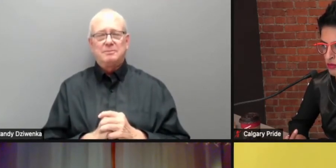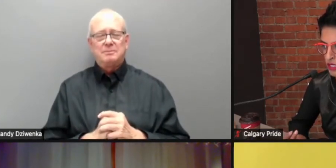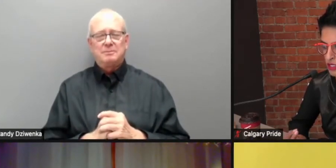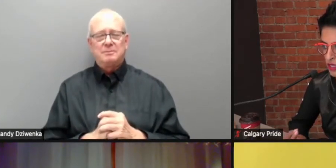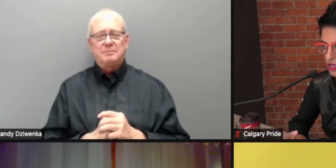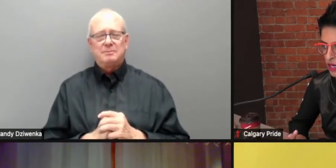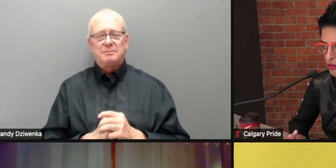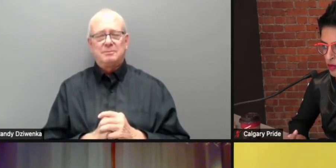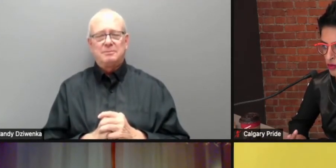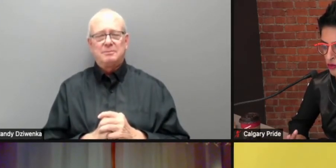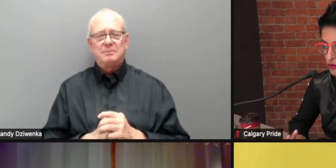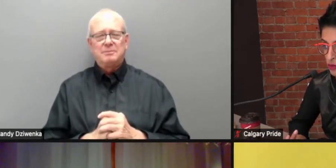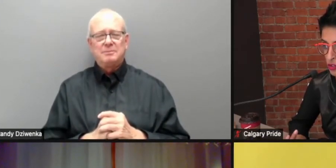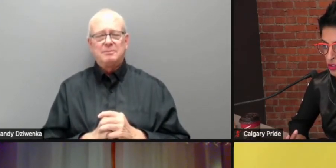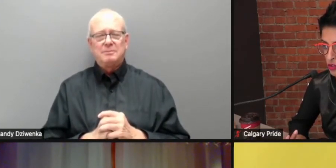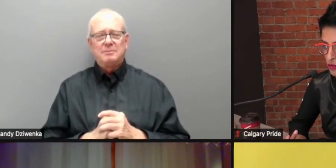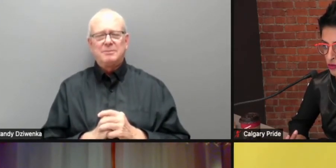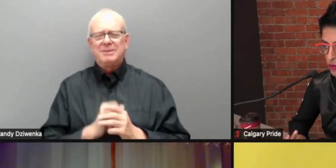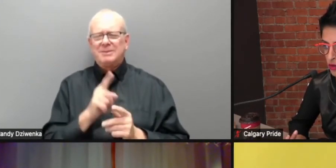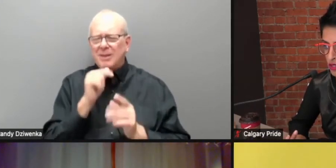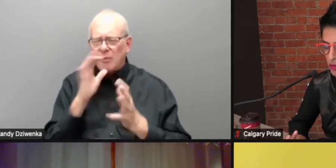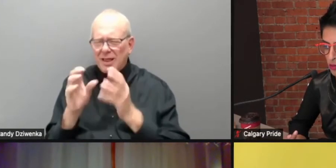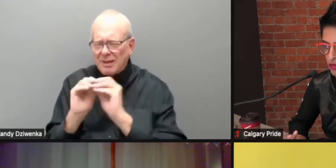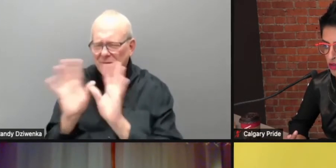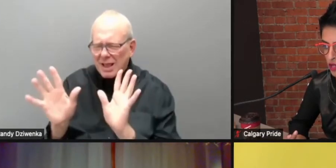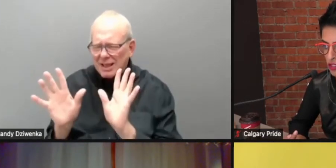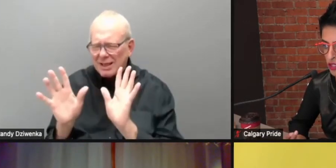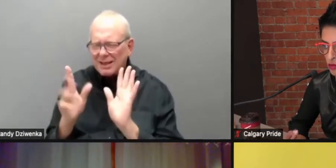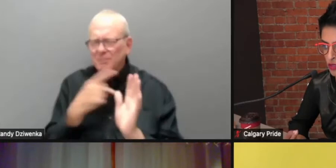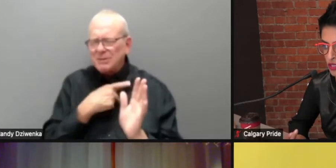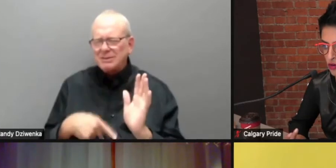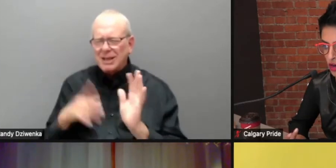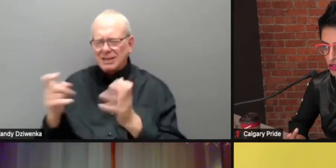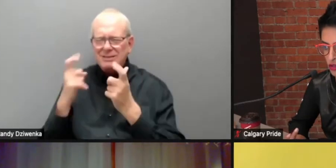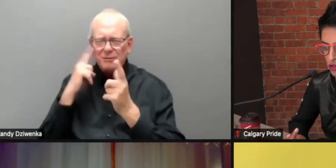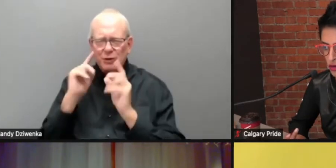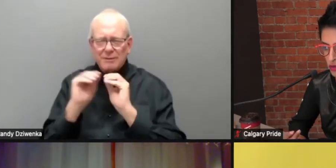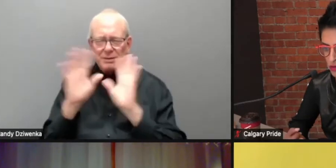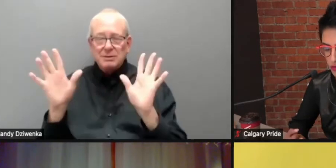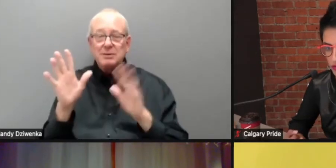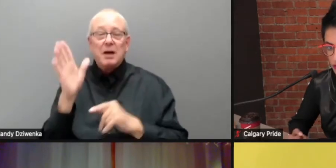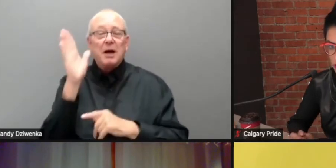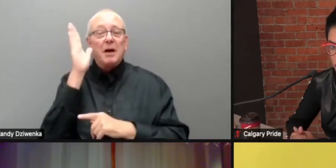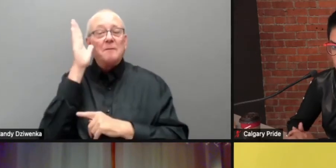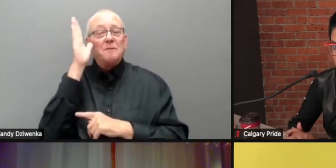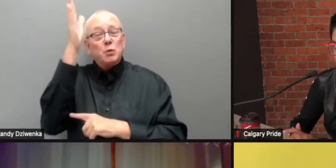you optimistic about the future for the people of color community across the globe?